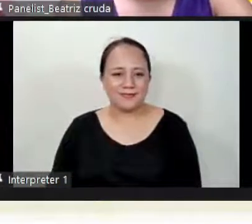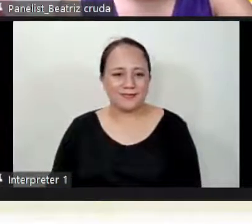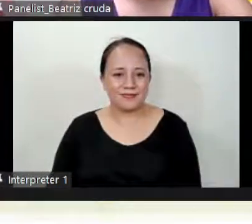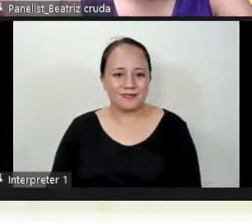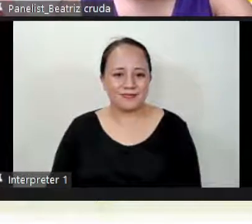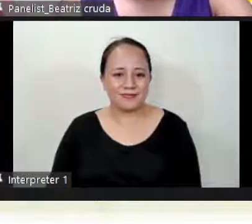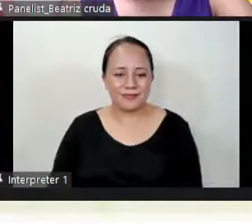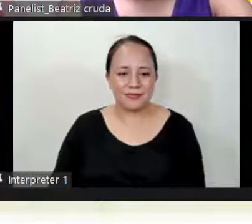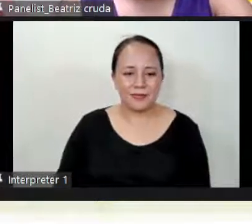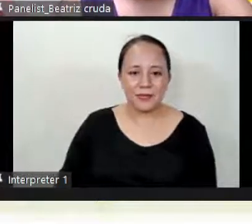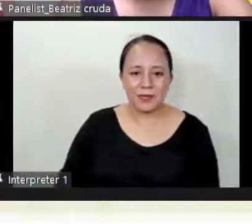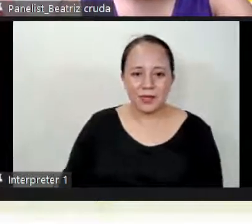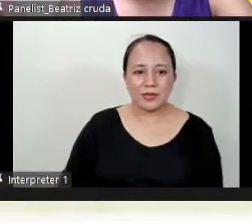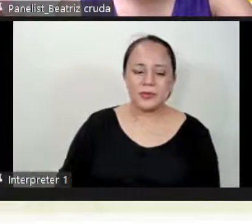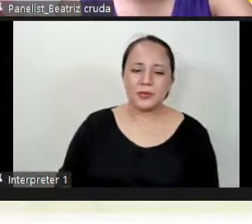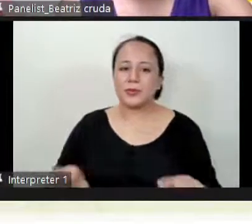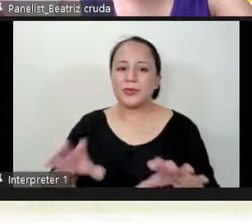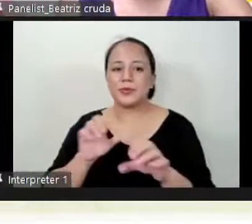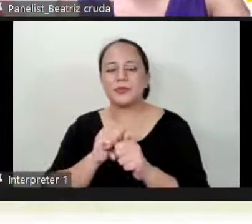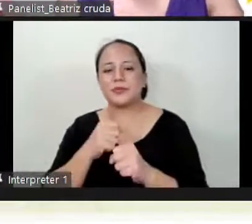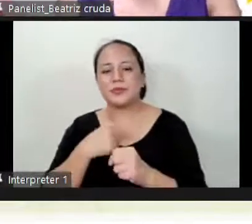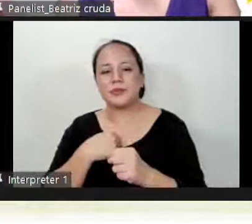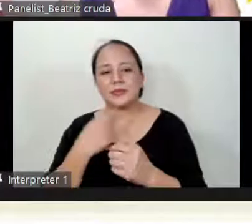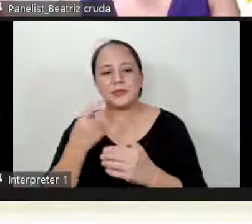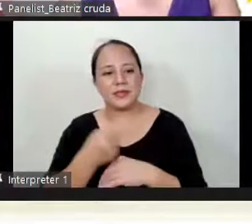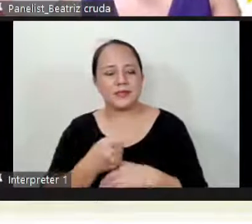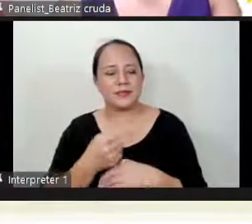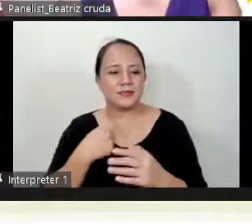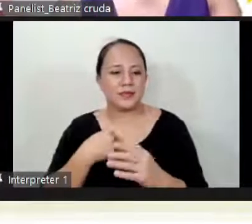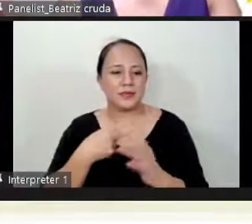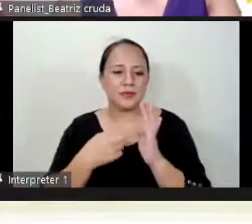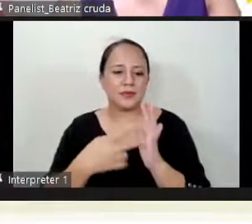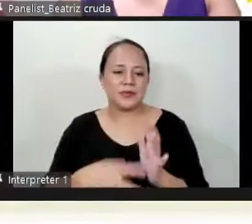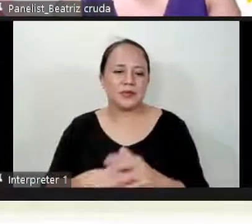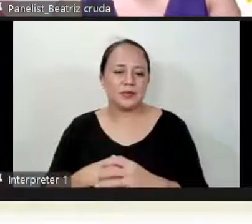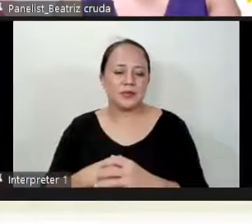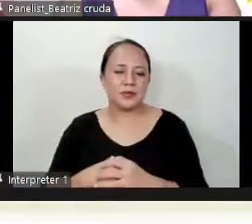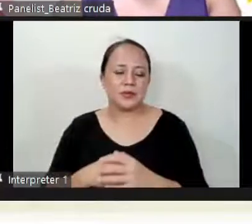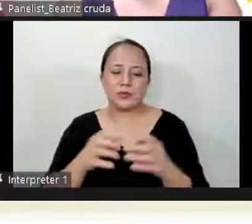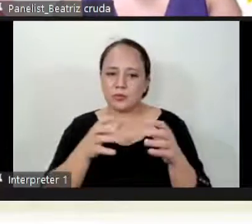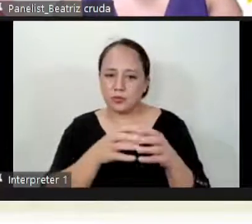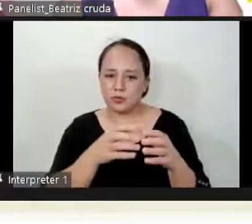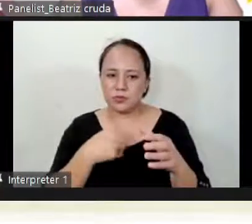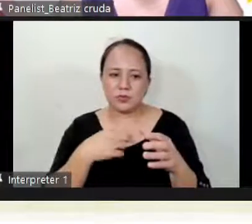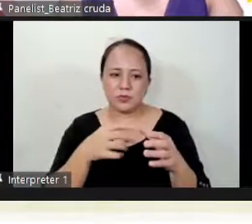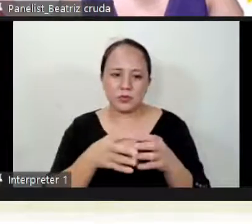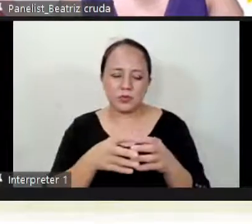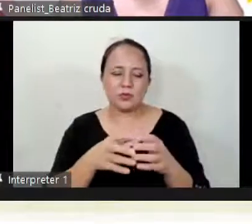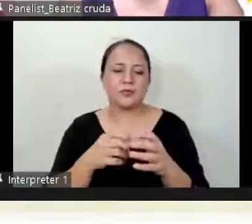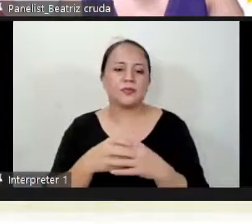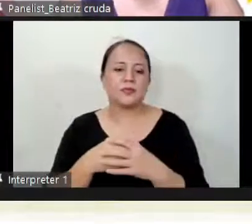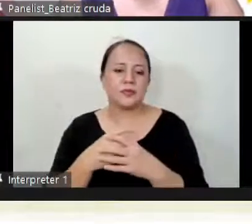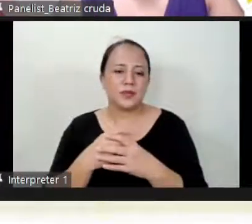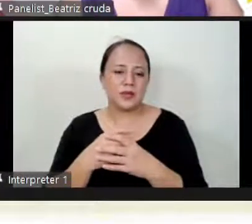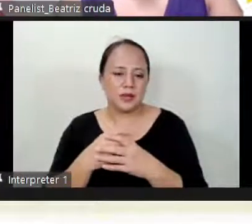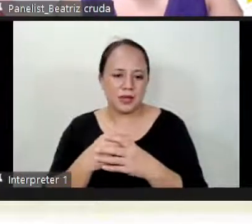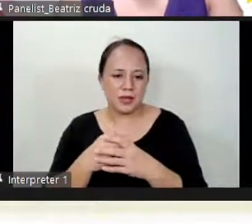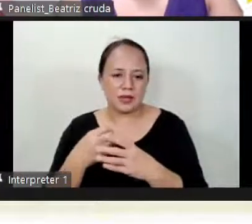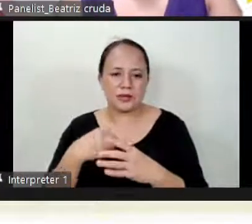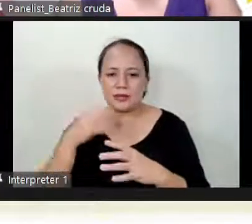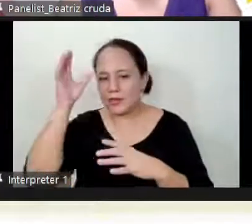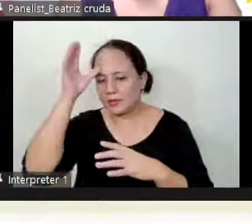I close my argument for the day on behalf of the hospice movement and